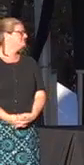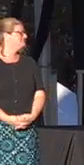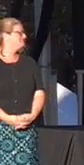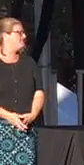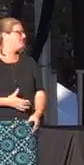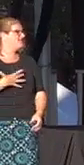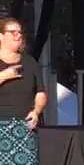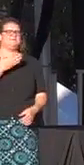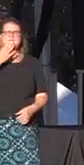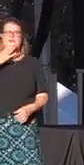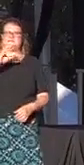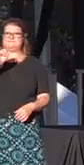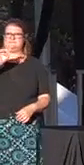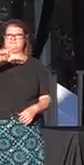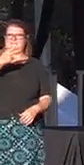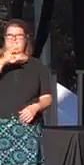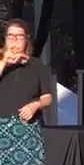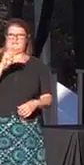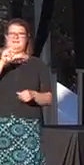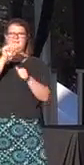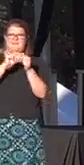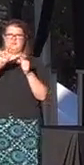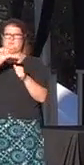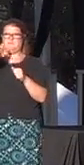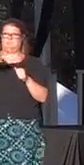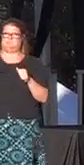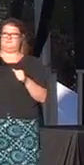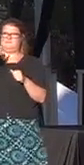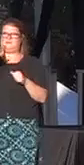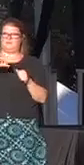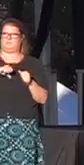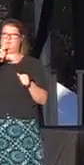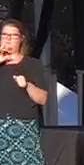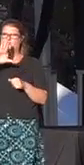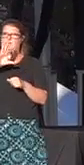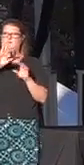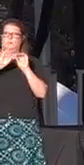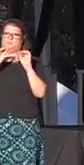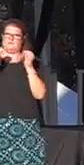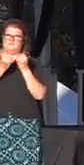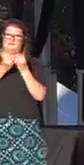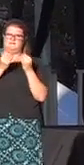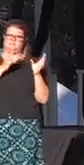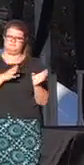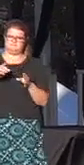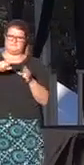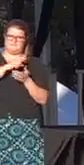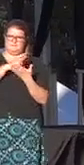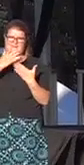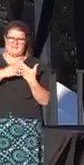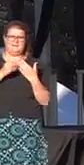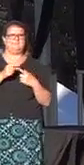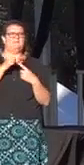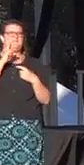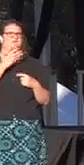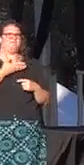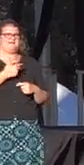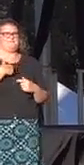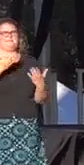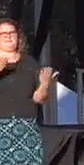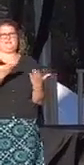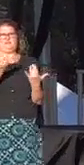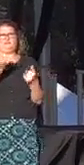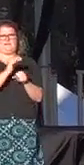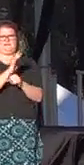I would like to thank Stephen and everyone at San Diego Pride for your work in organizing this weekend, and especially for inviting me here